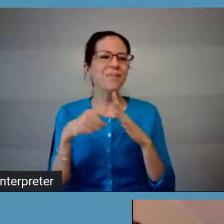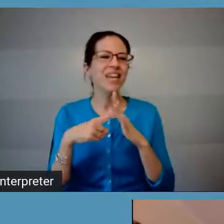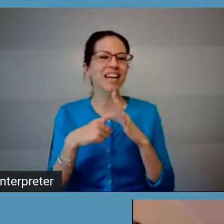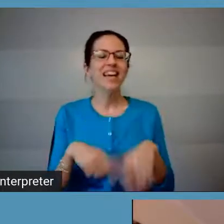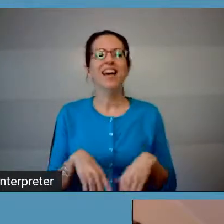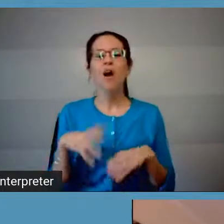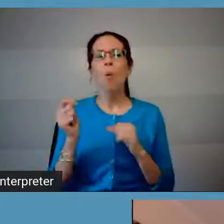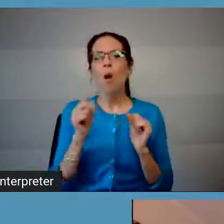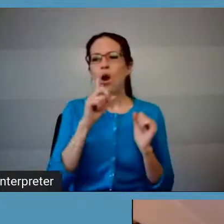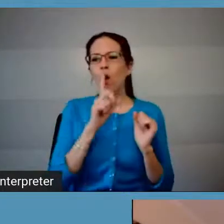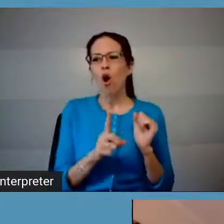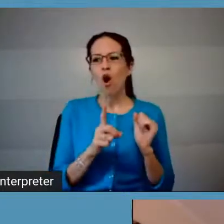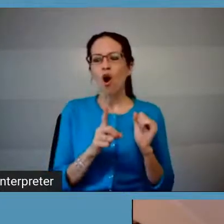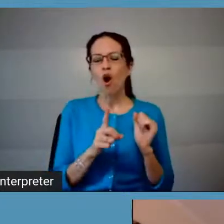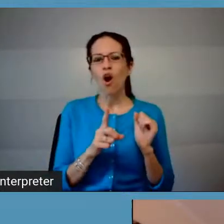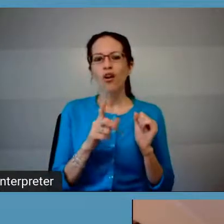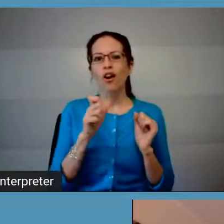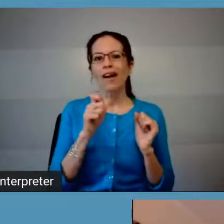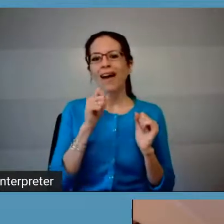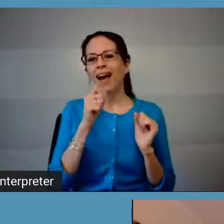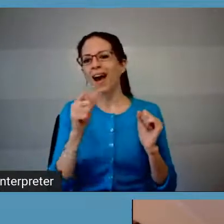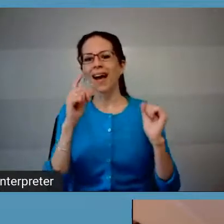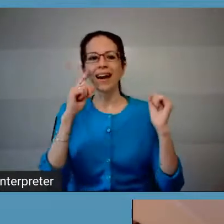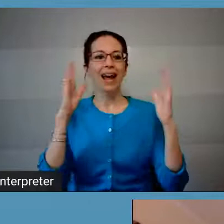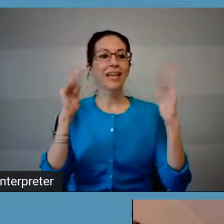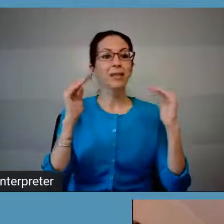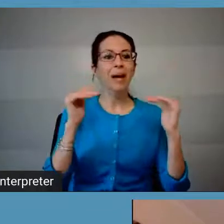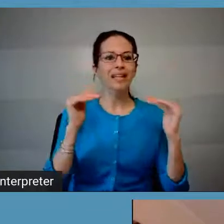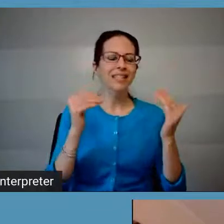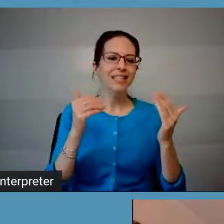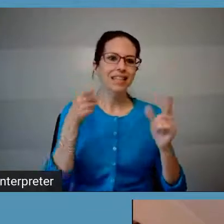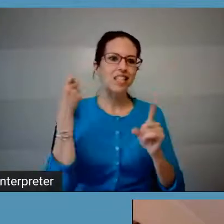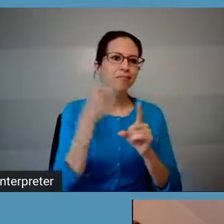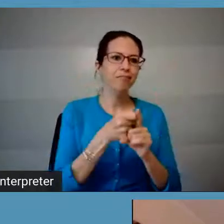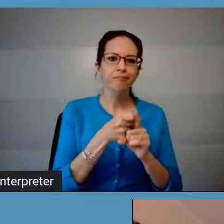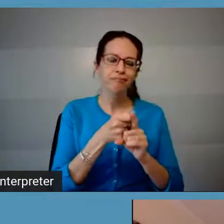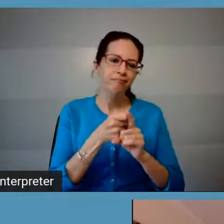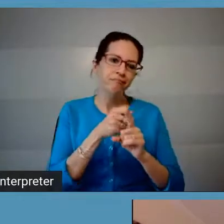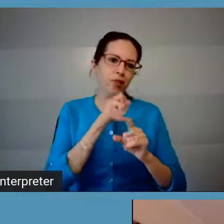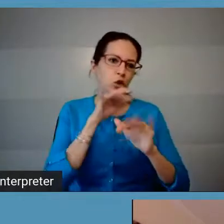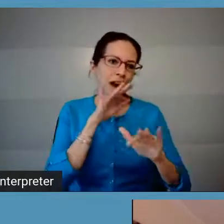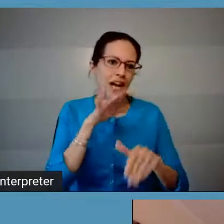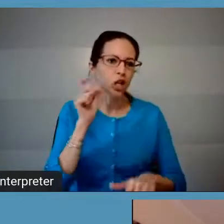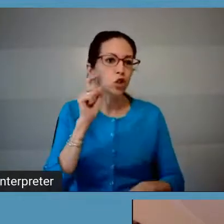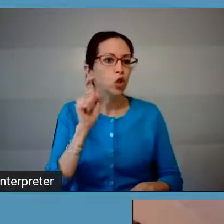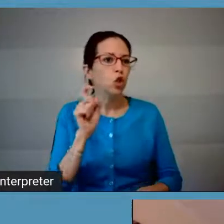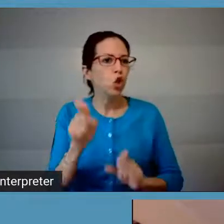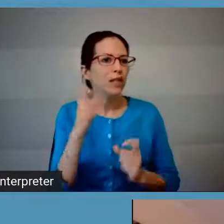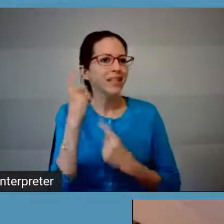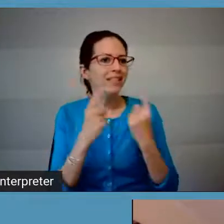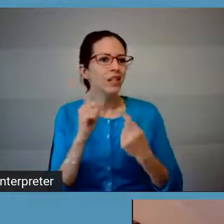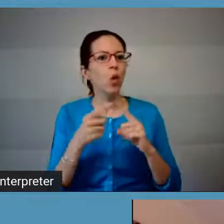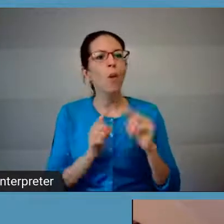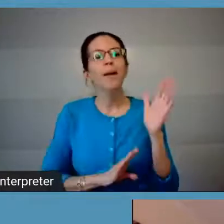the unexpected pitfalls you should take into account when building a digital